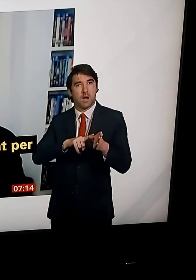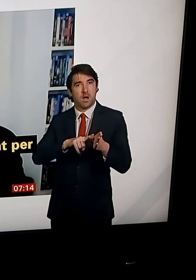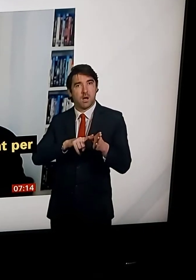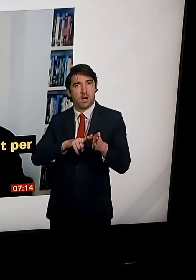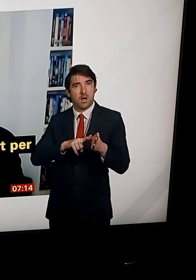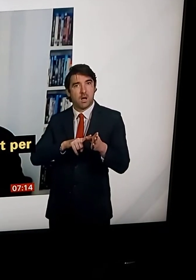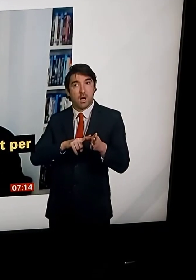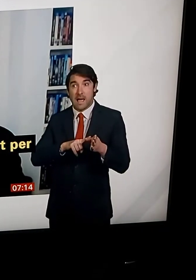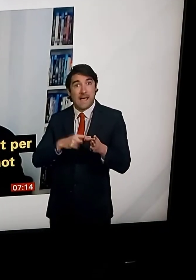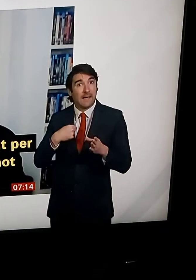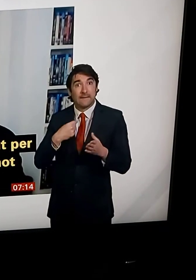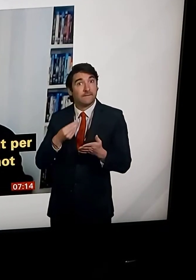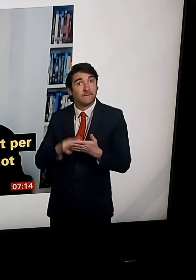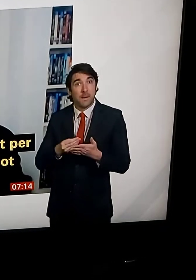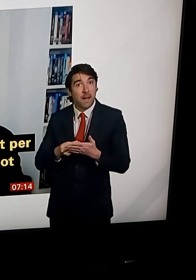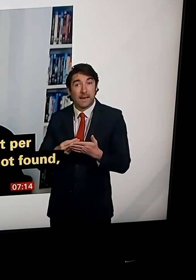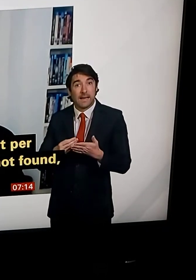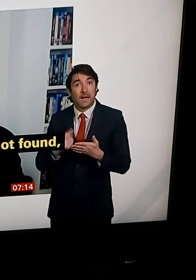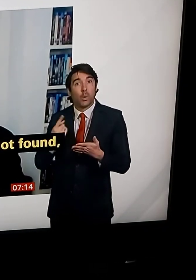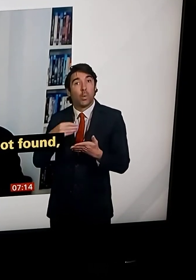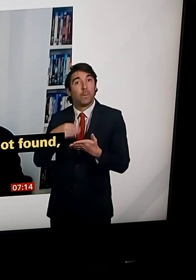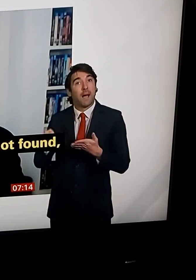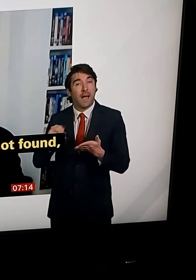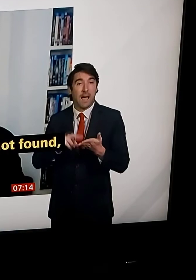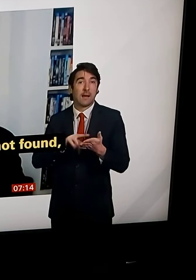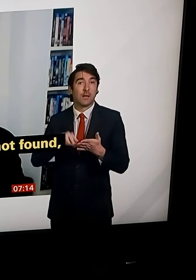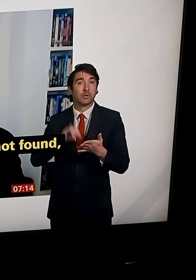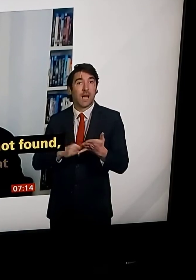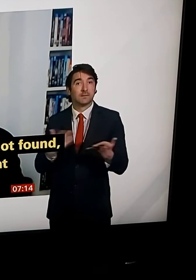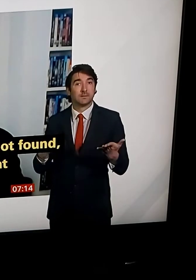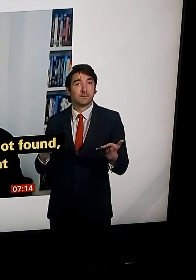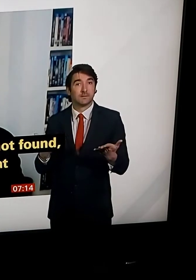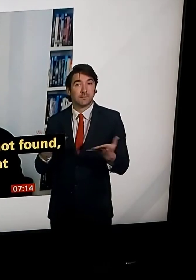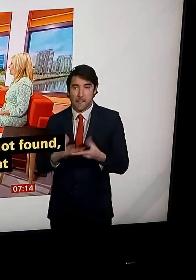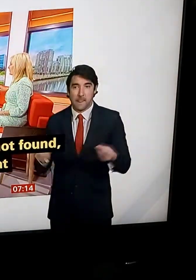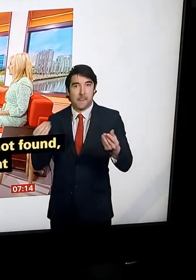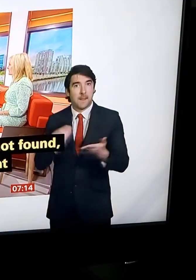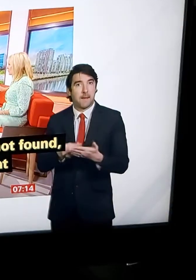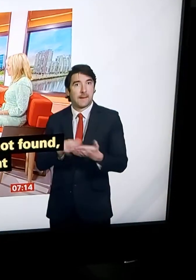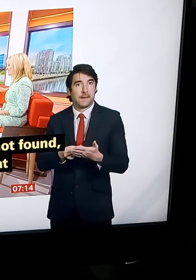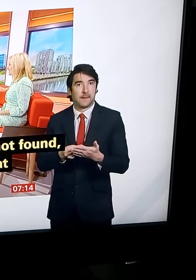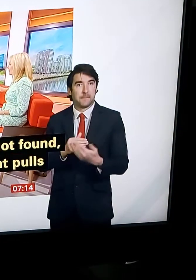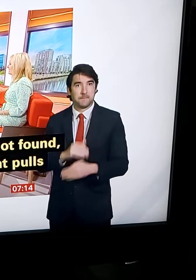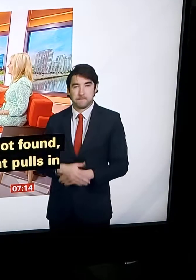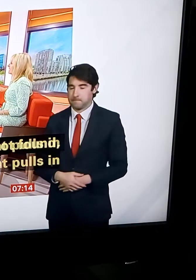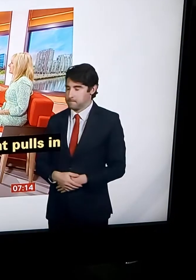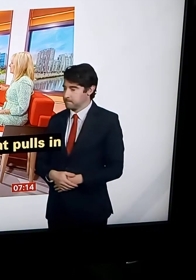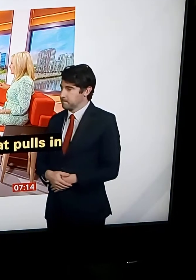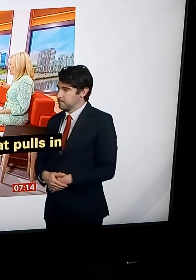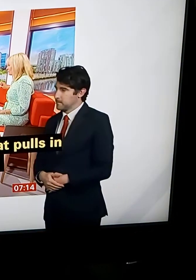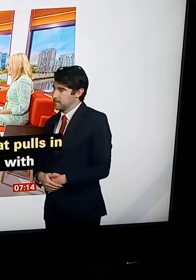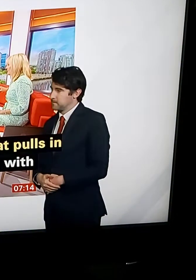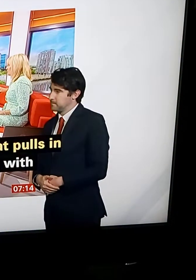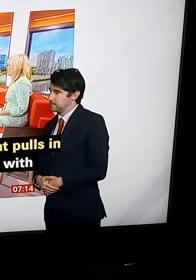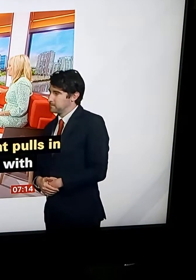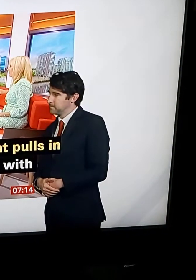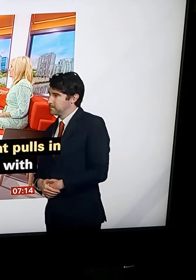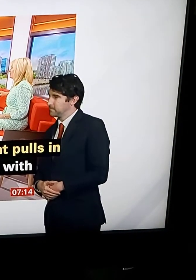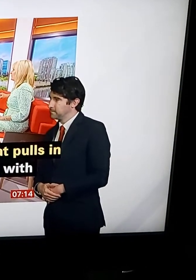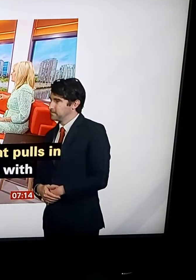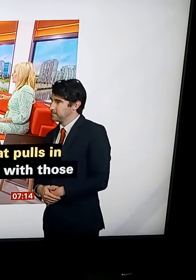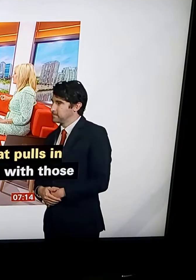gap that falls in the NHS. And just continue with those thoughts. It's a really